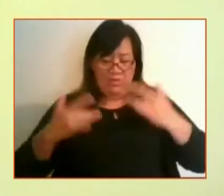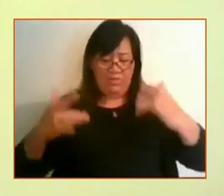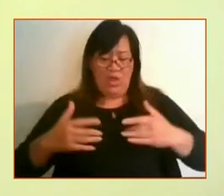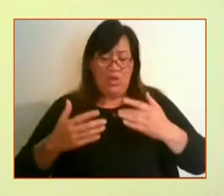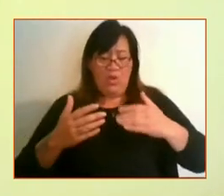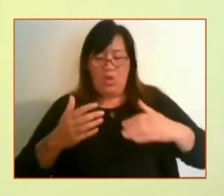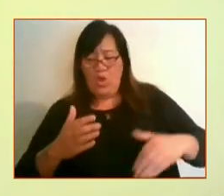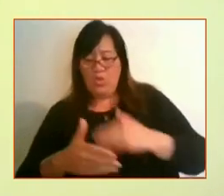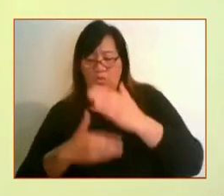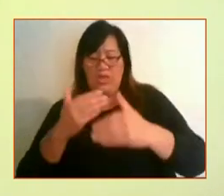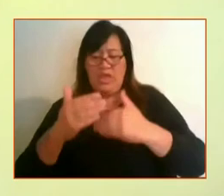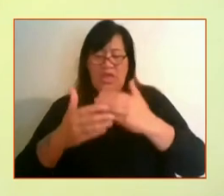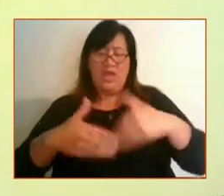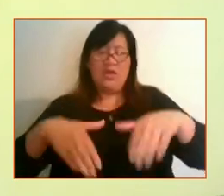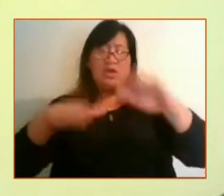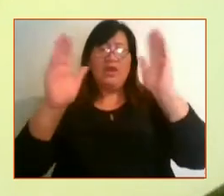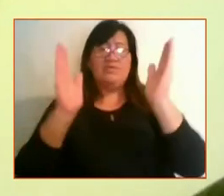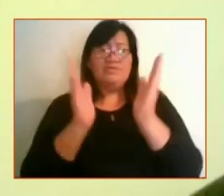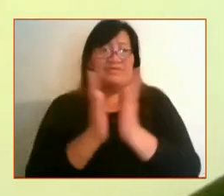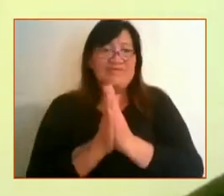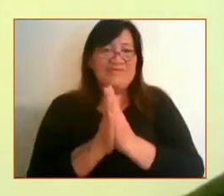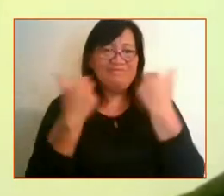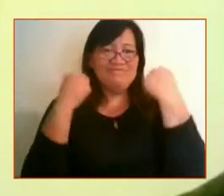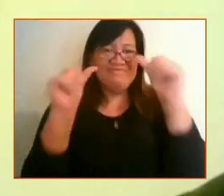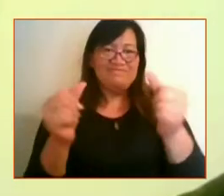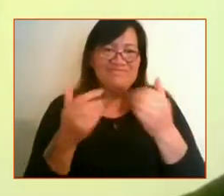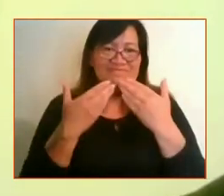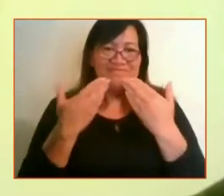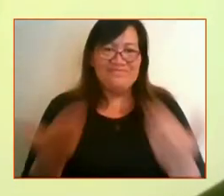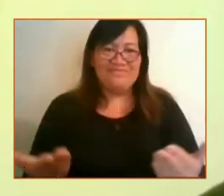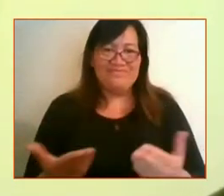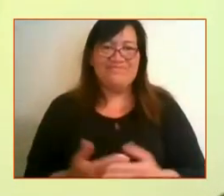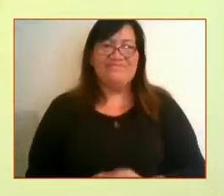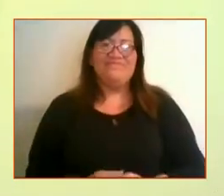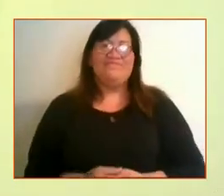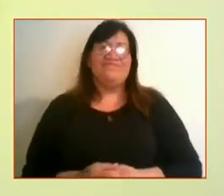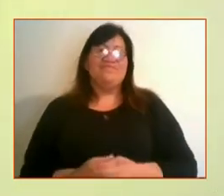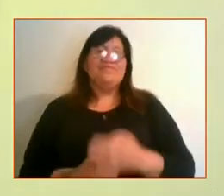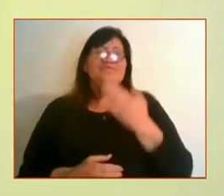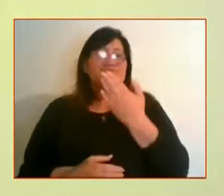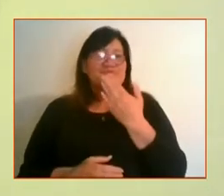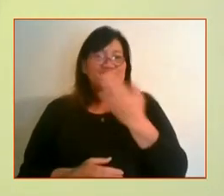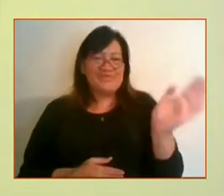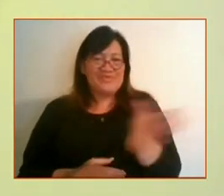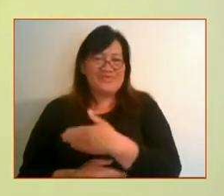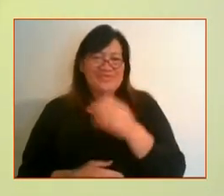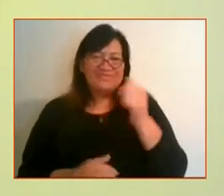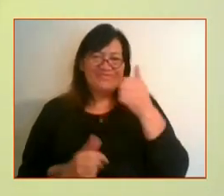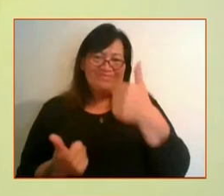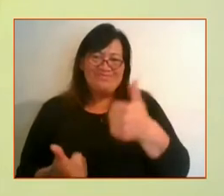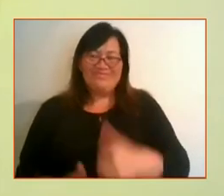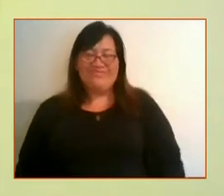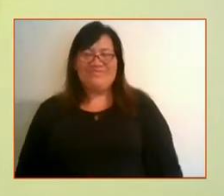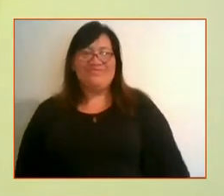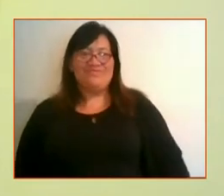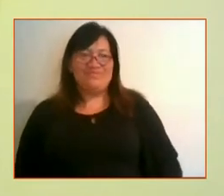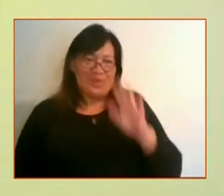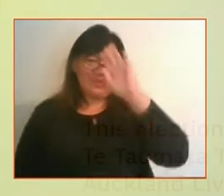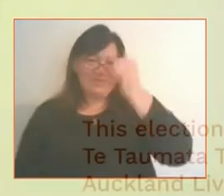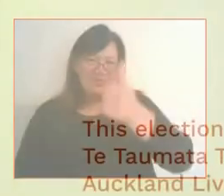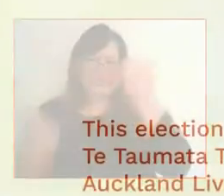e, hui e, tāiki e. Kia ora tātou. Kia ora. Pōmari e.